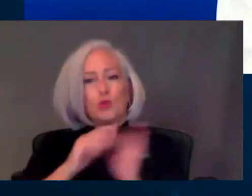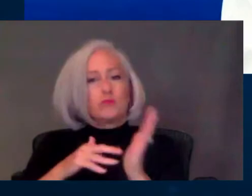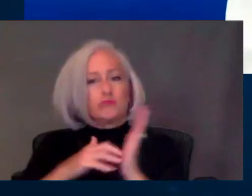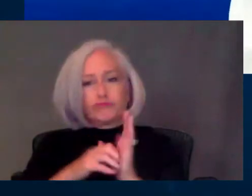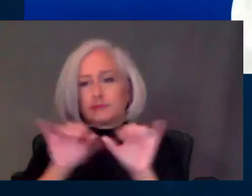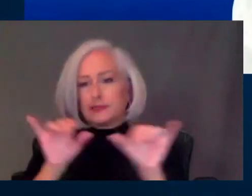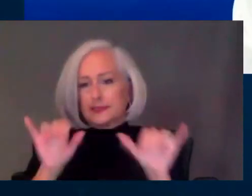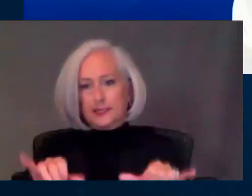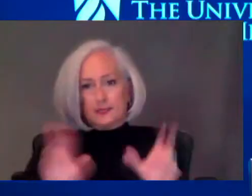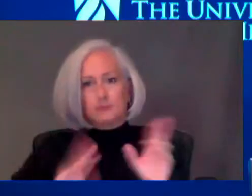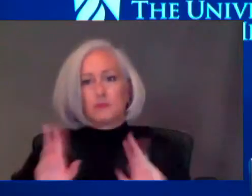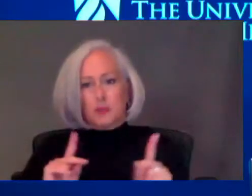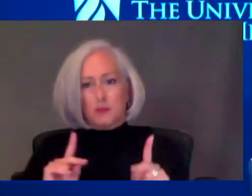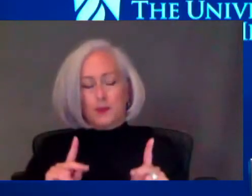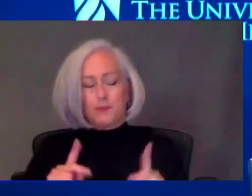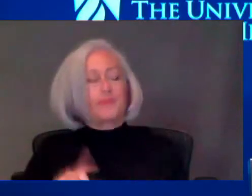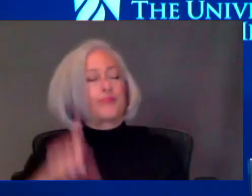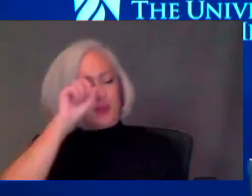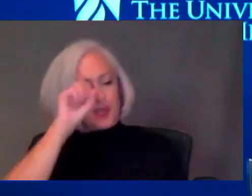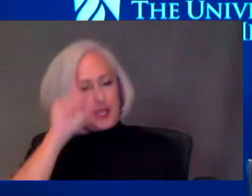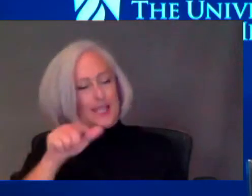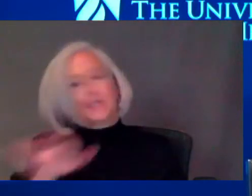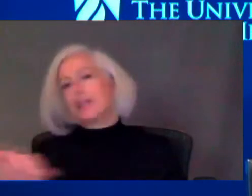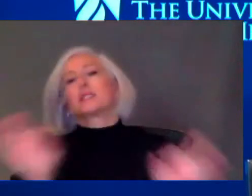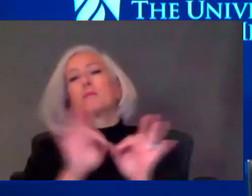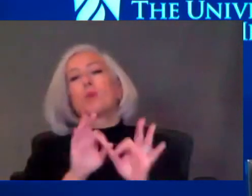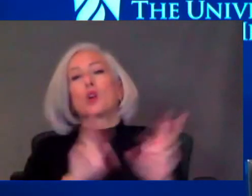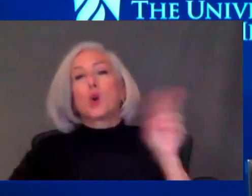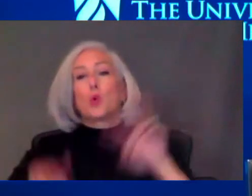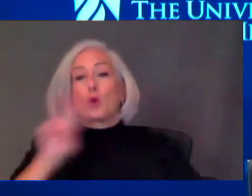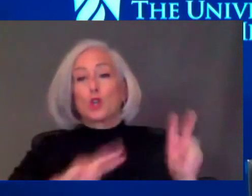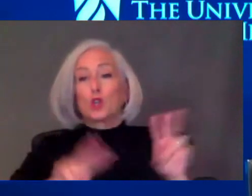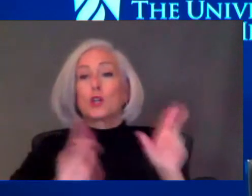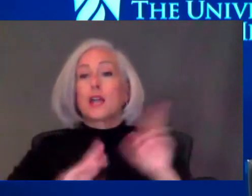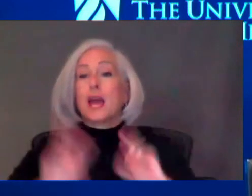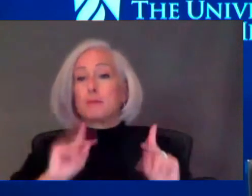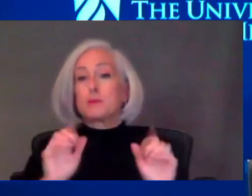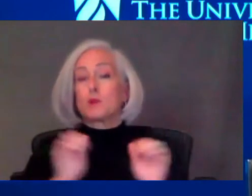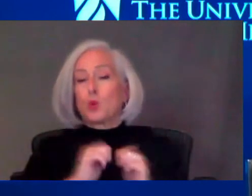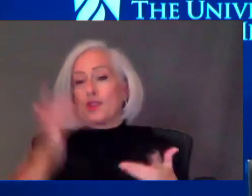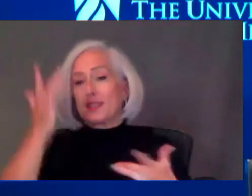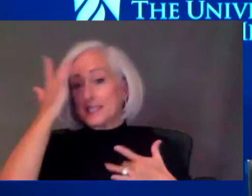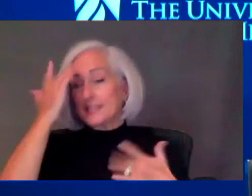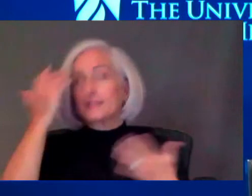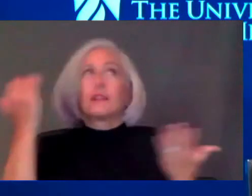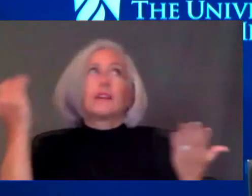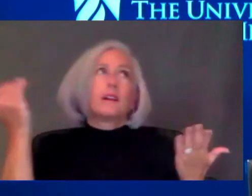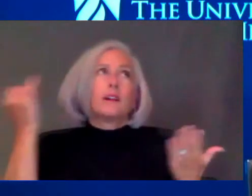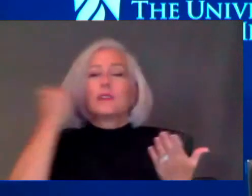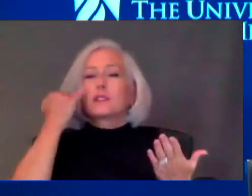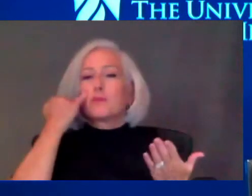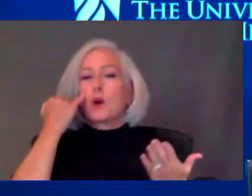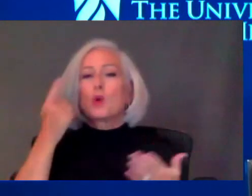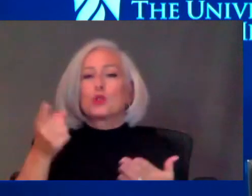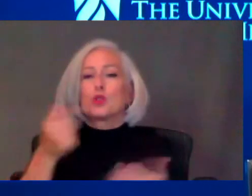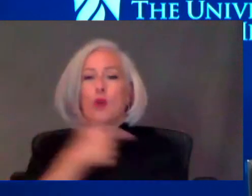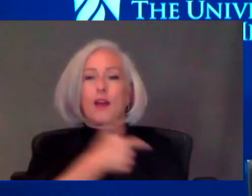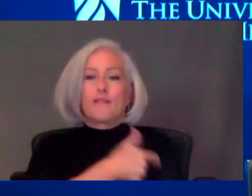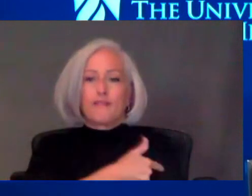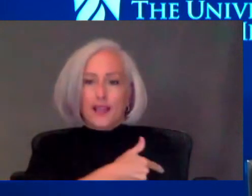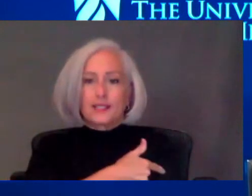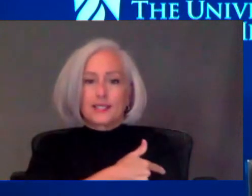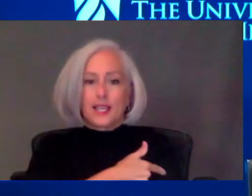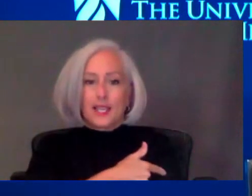patients who are just coming to the hospital once vaccinated with COVID-19 are people who you look at it and you're like, gosh, you were really high risk for a